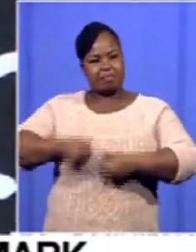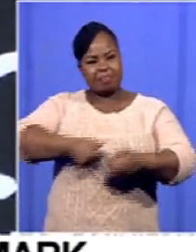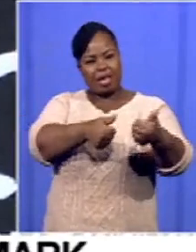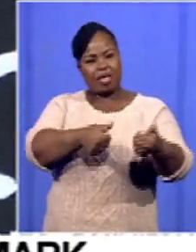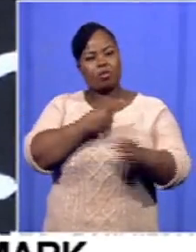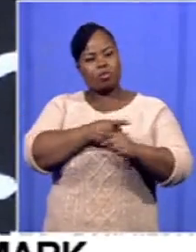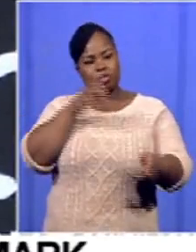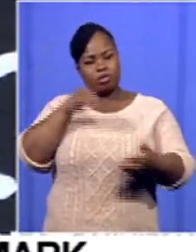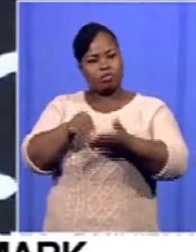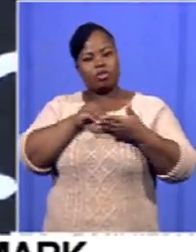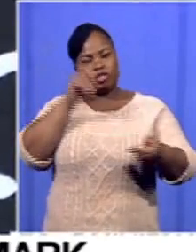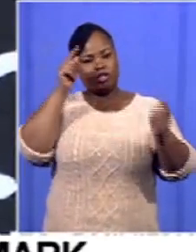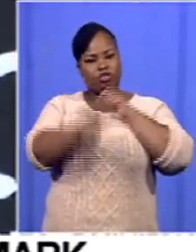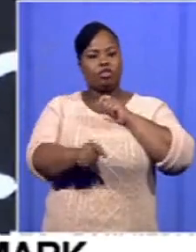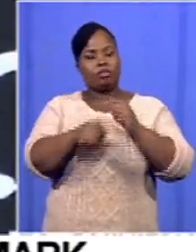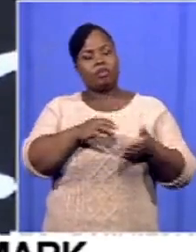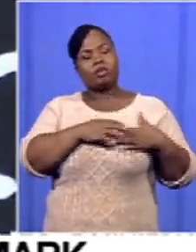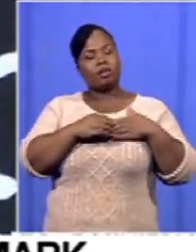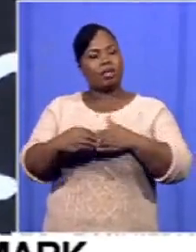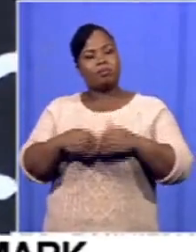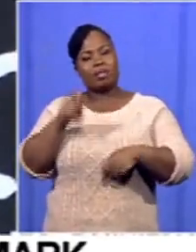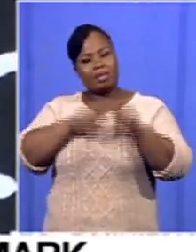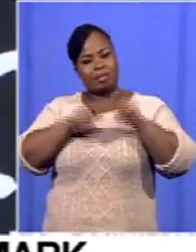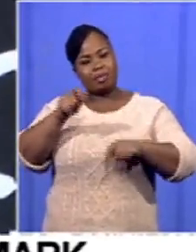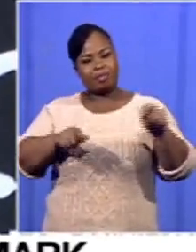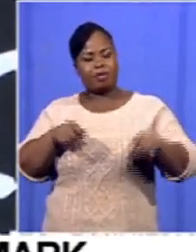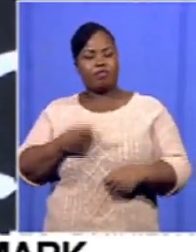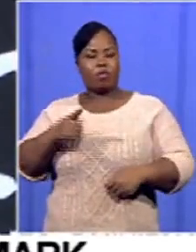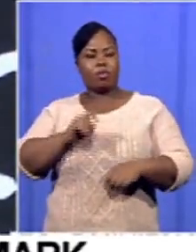bring change that is led by the people and